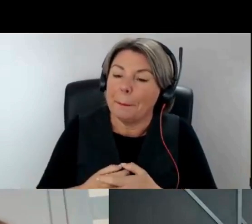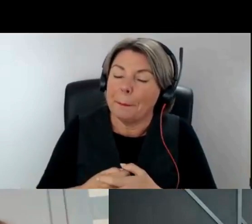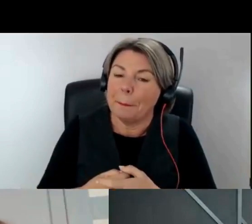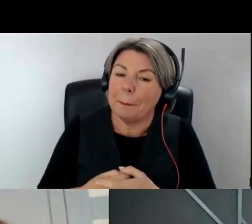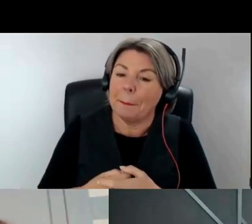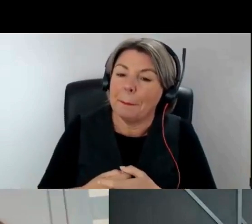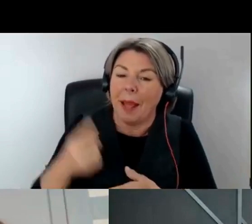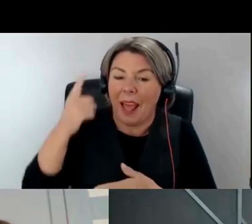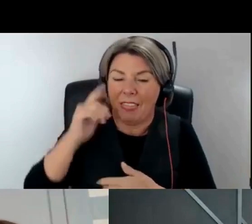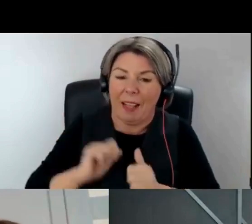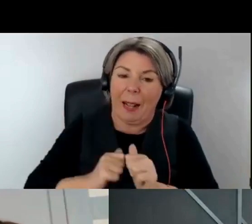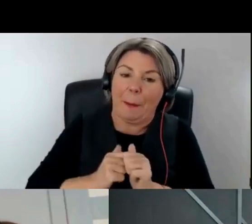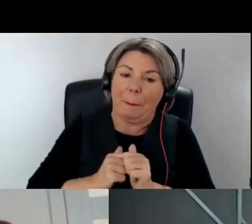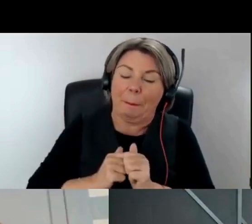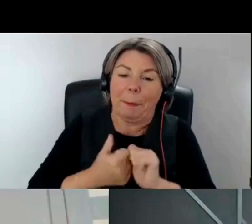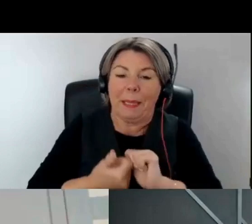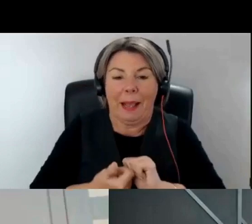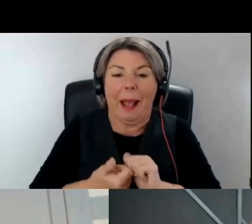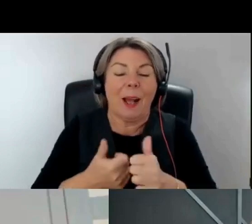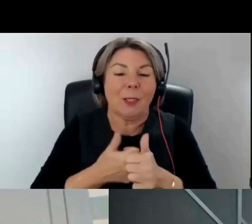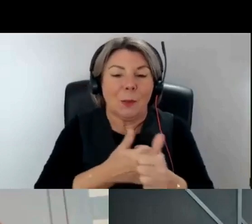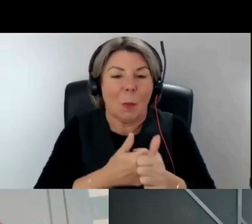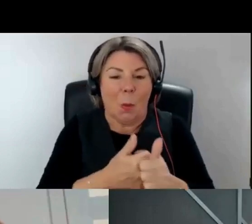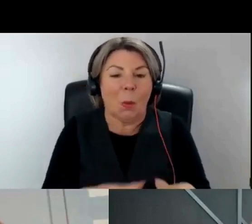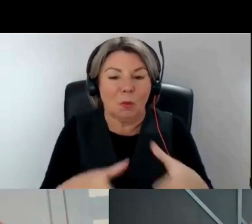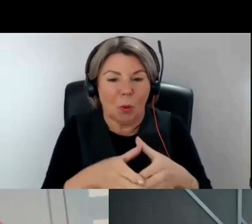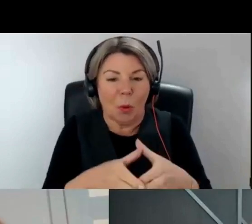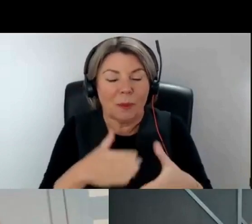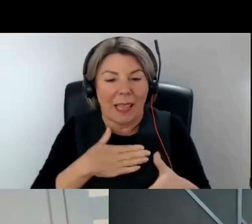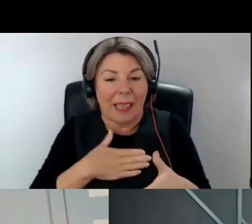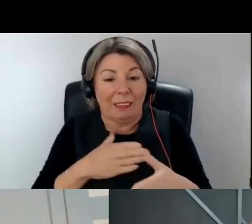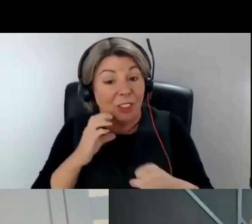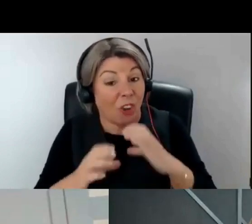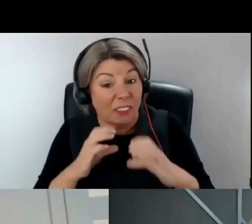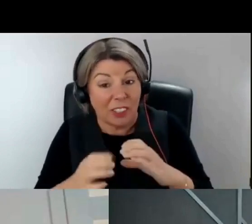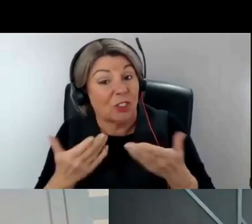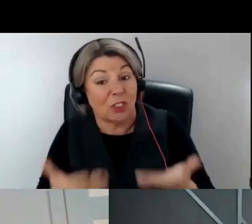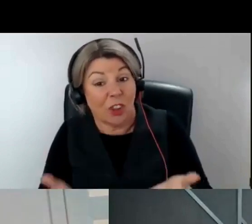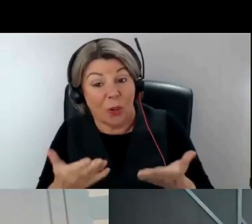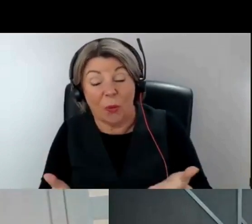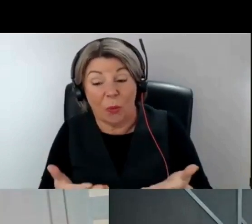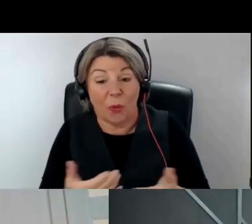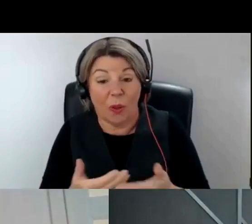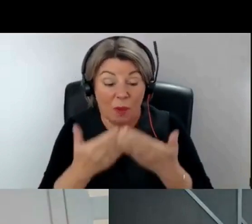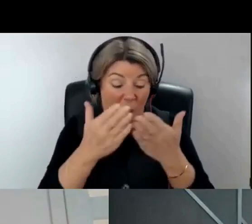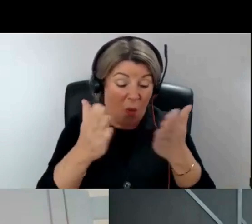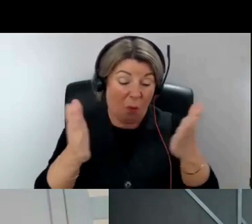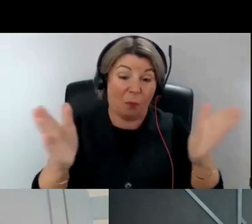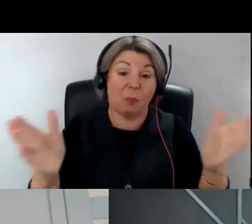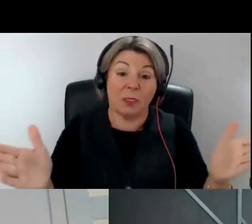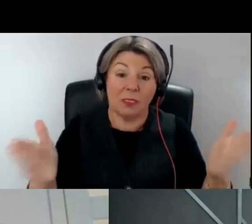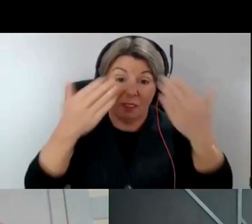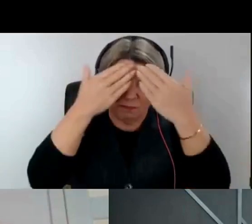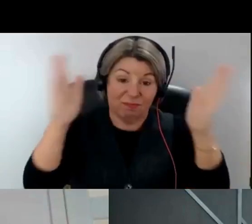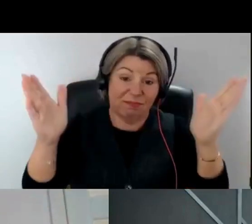I think peer support groups and also like these conversations that we're having just now that, you know, open things up and make things